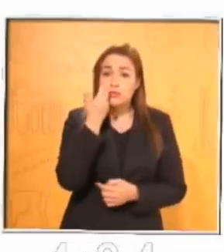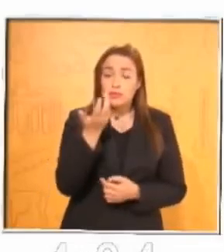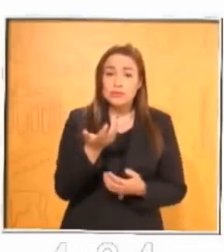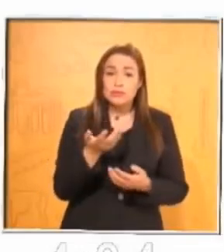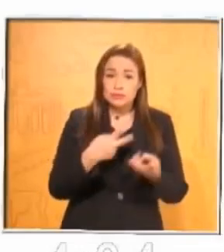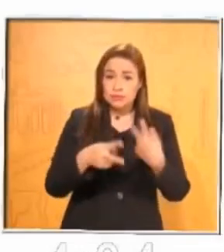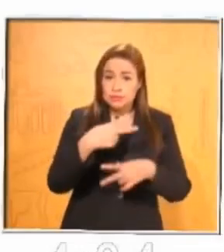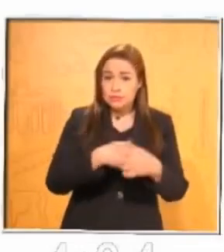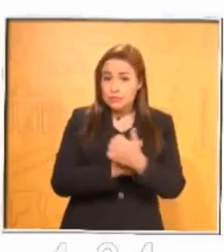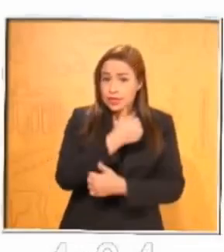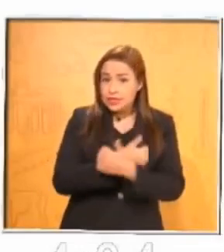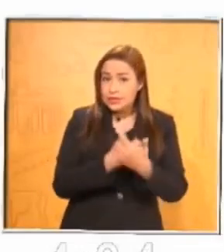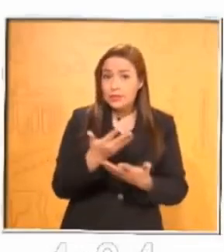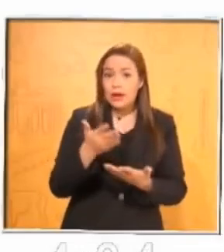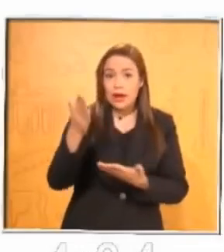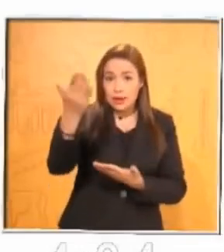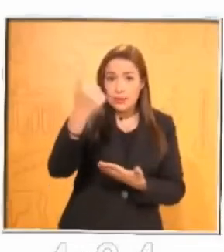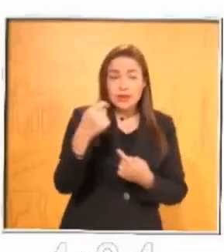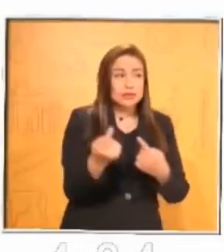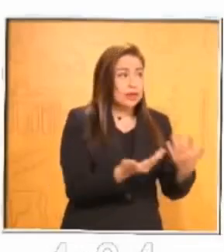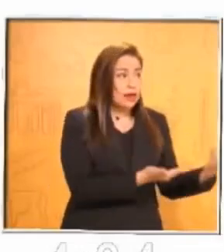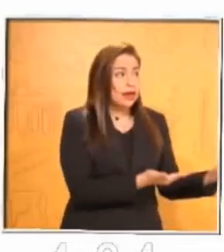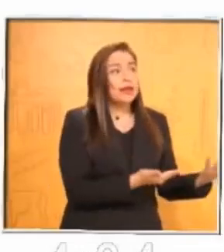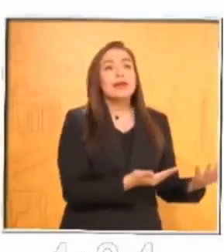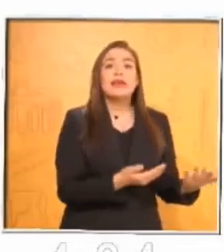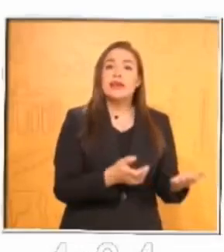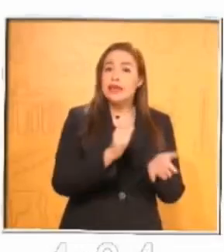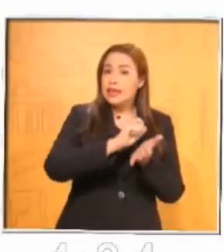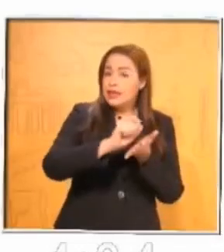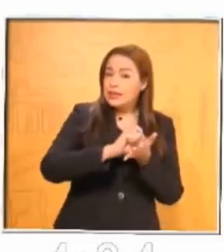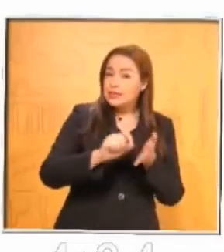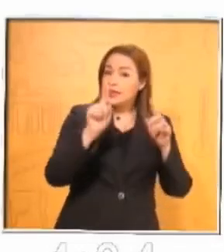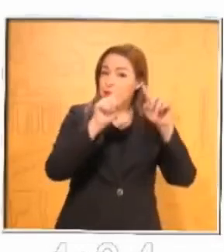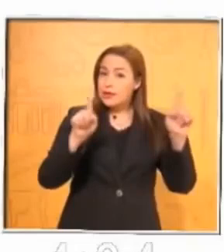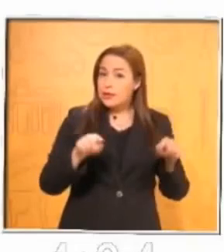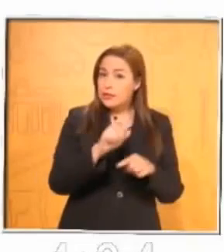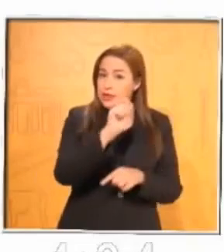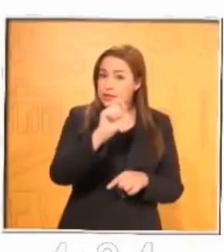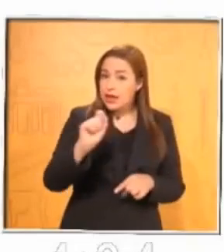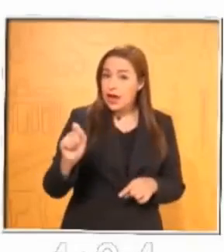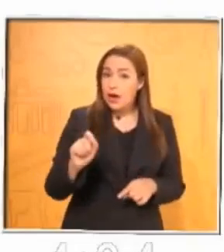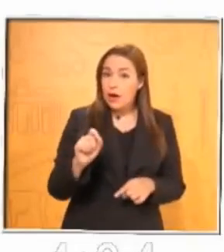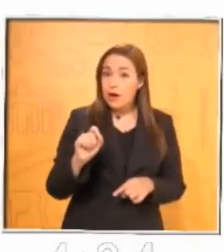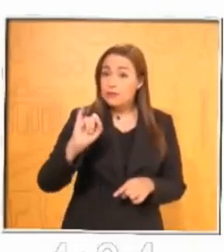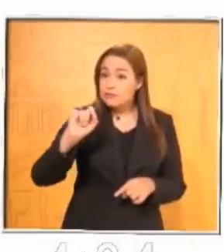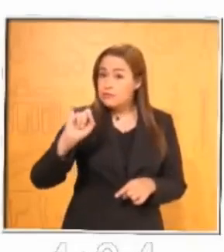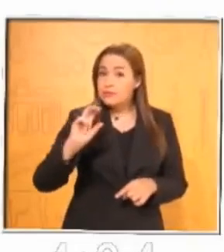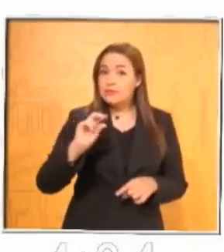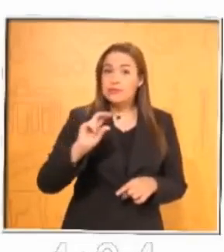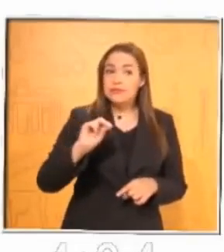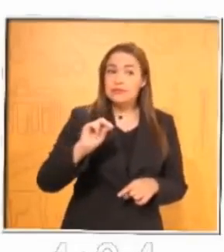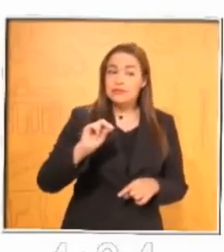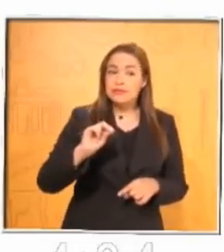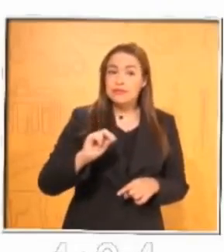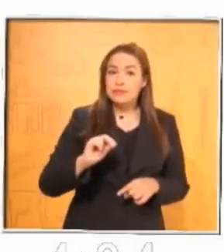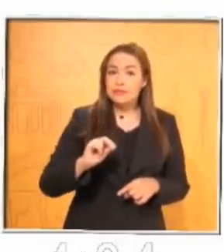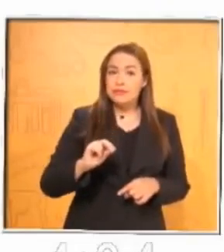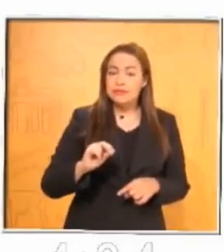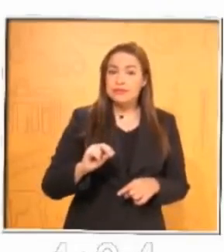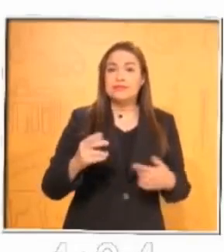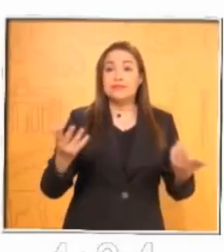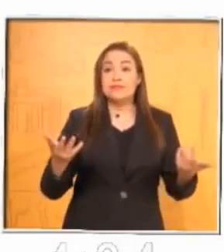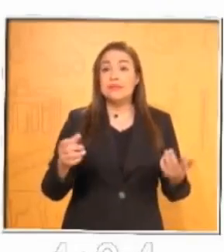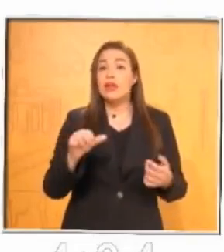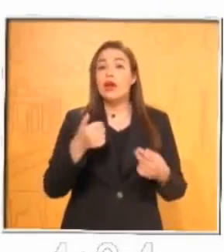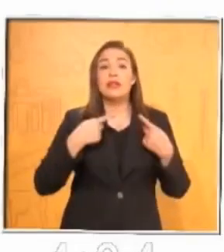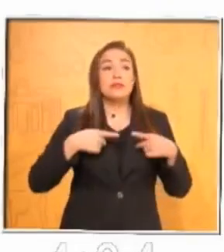Do you want to come to the front? Do you want to write on the screen? No? Okay. Here I don't have anybody